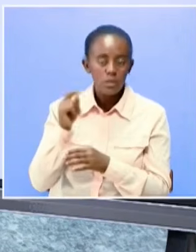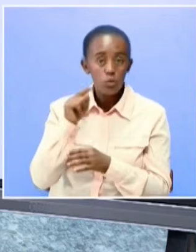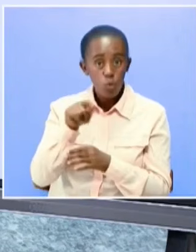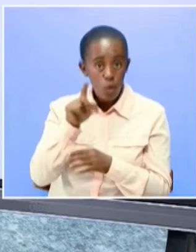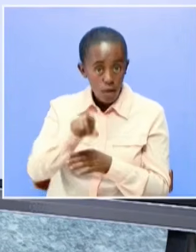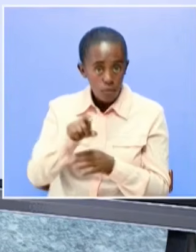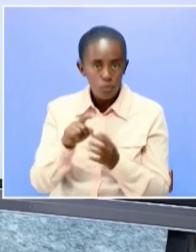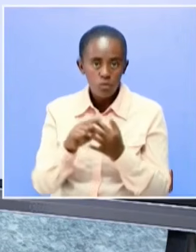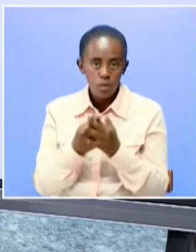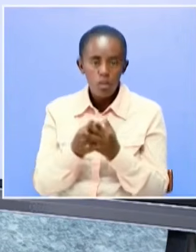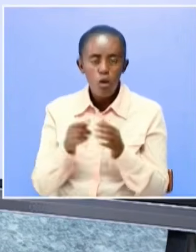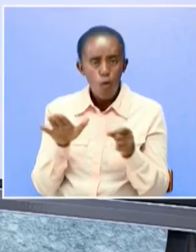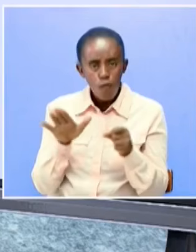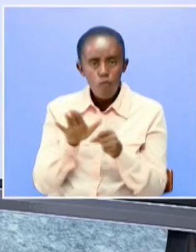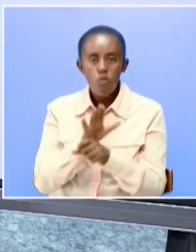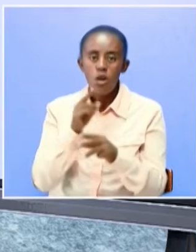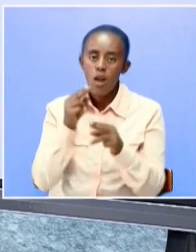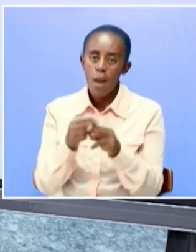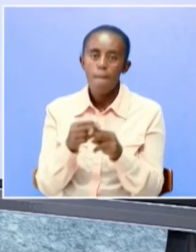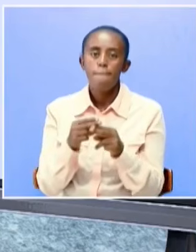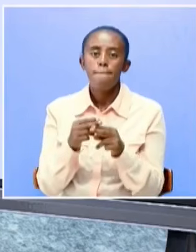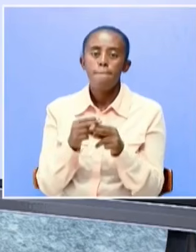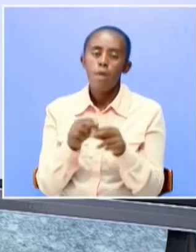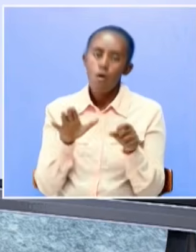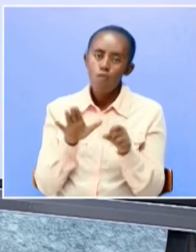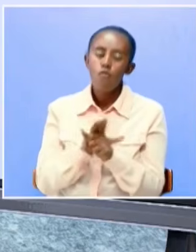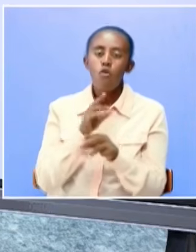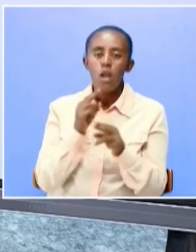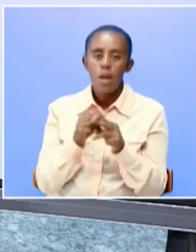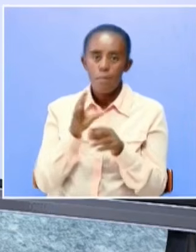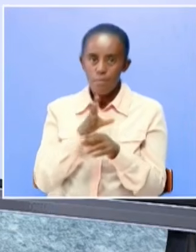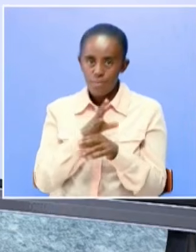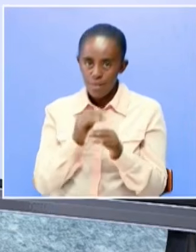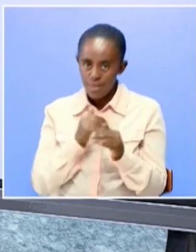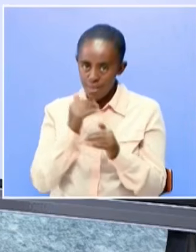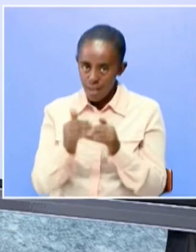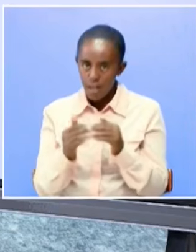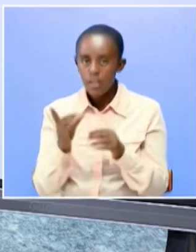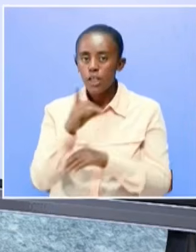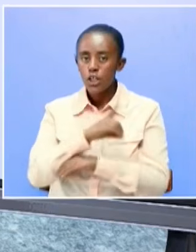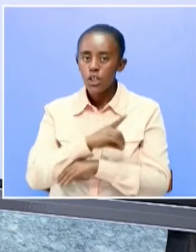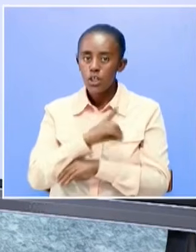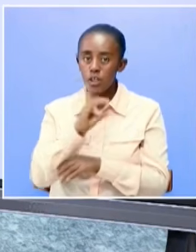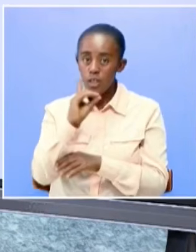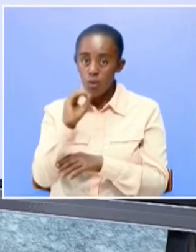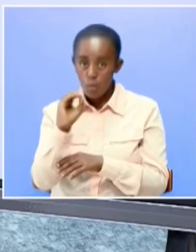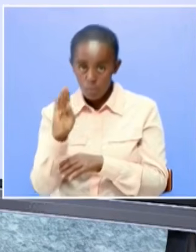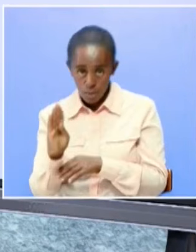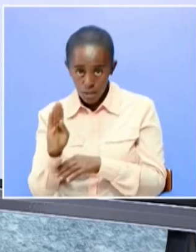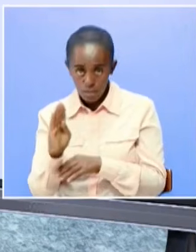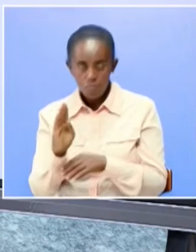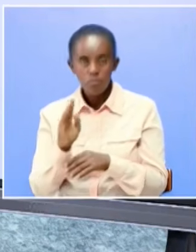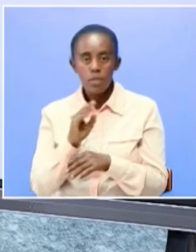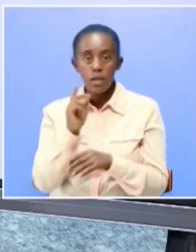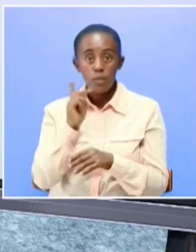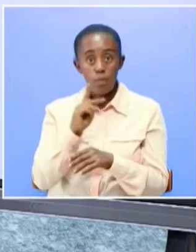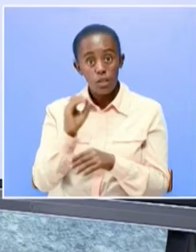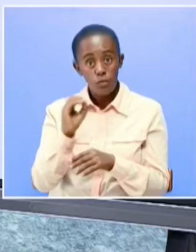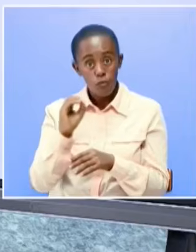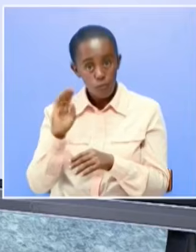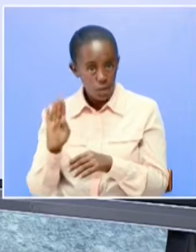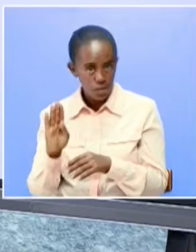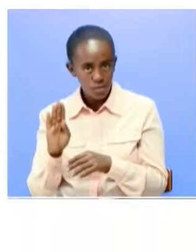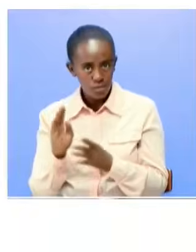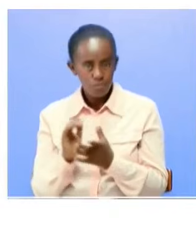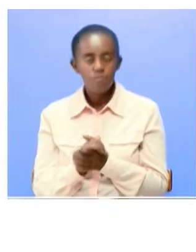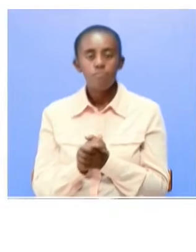from full name. Full name. Then, date of birth and place of birth. What about the